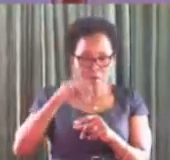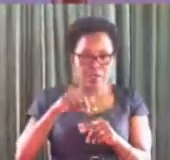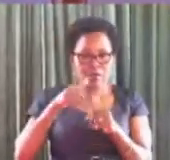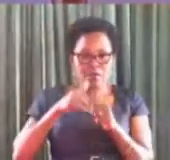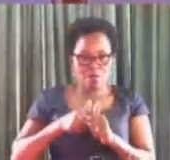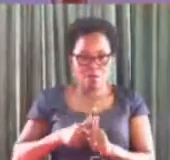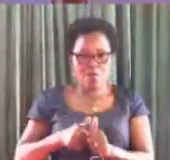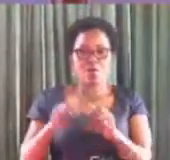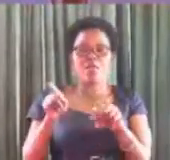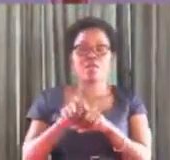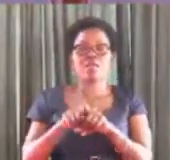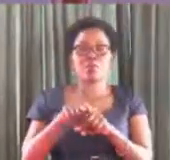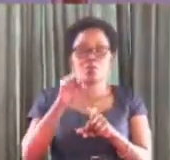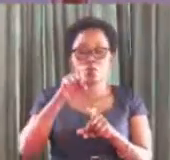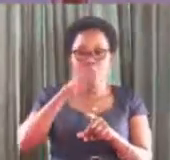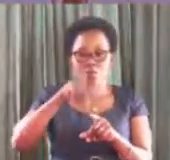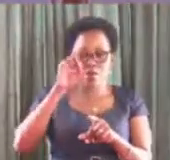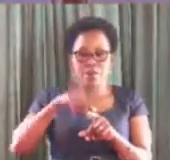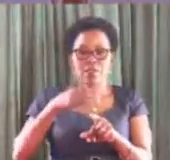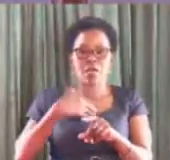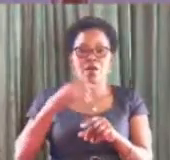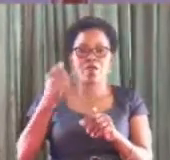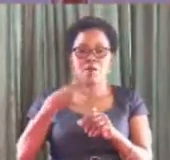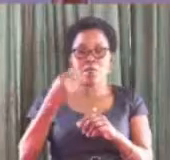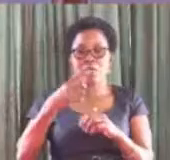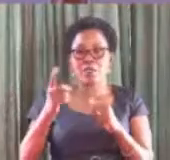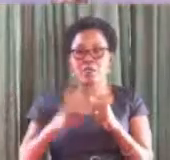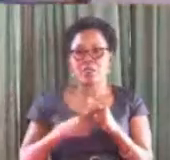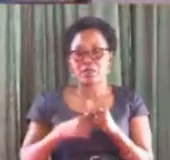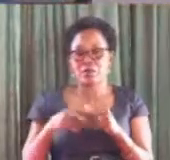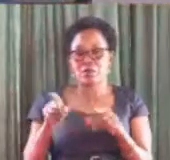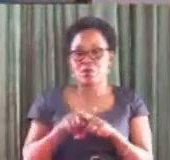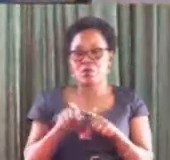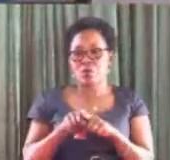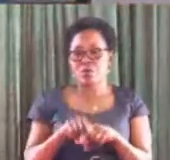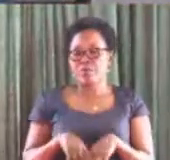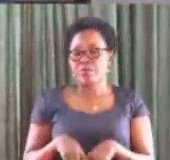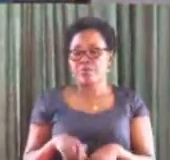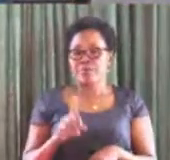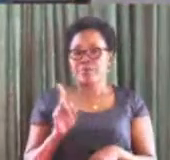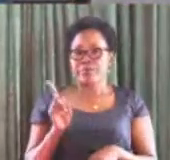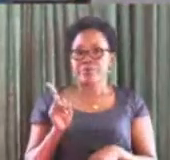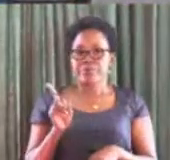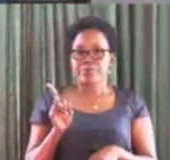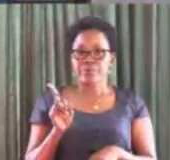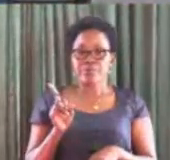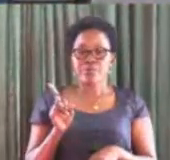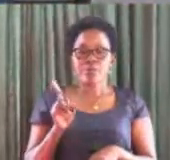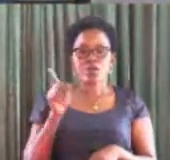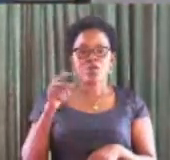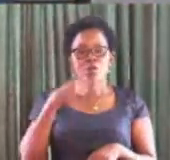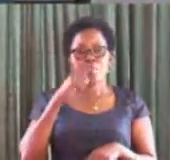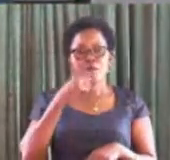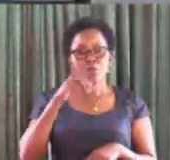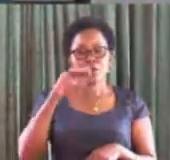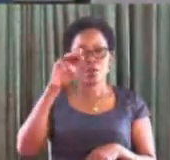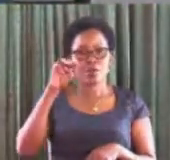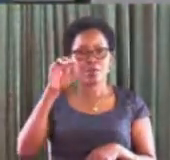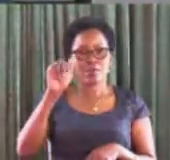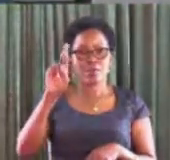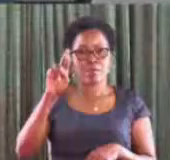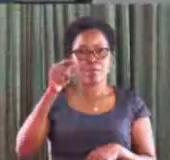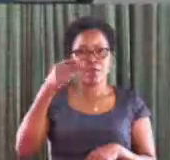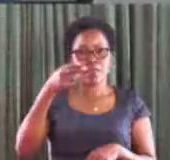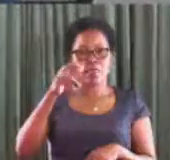that it ought to be 6 months for them. Okay. Now that you have mentioned Mother Karua, let me